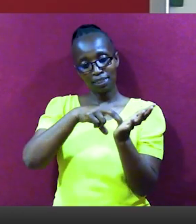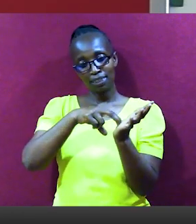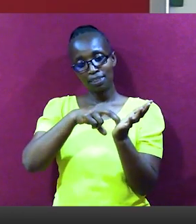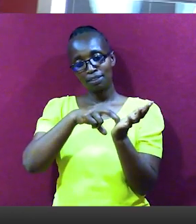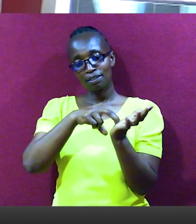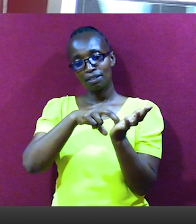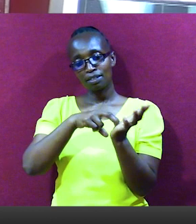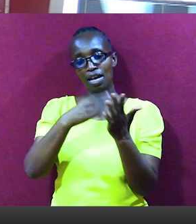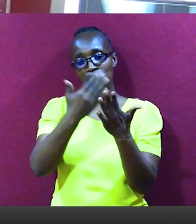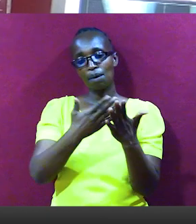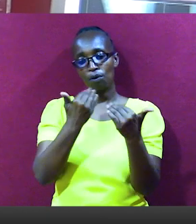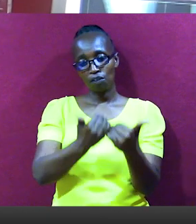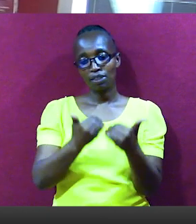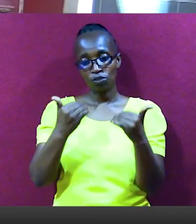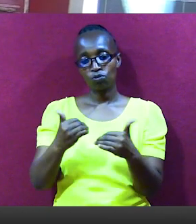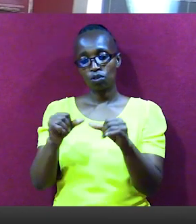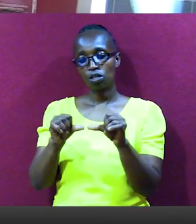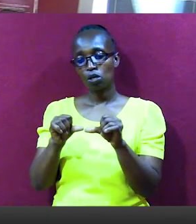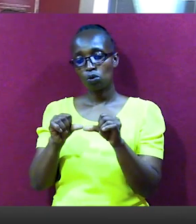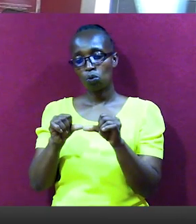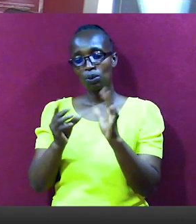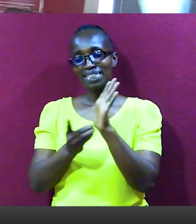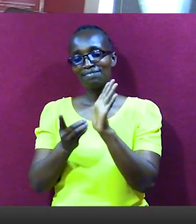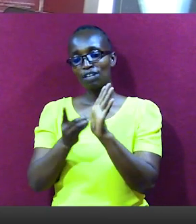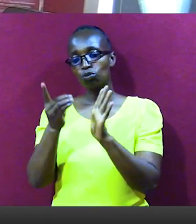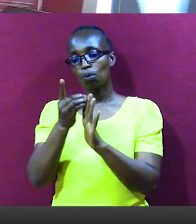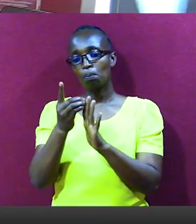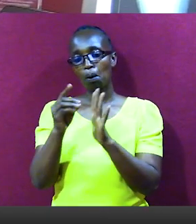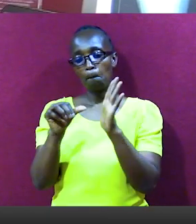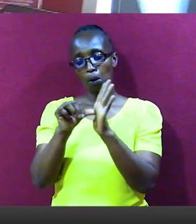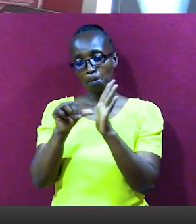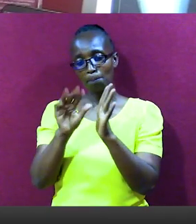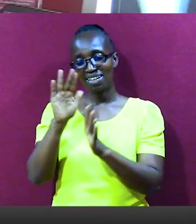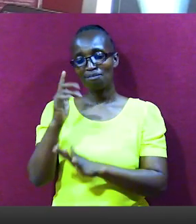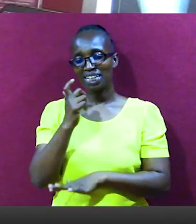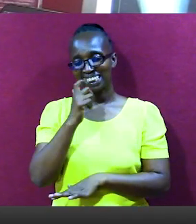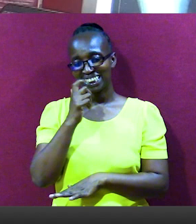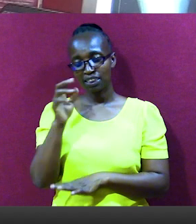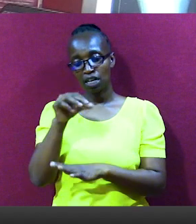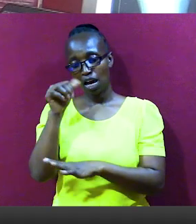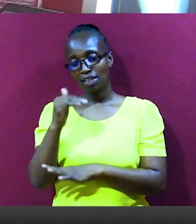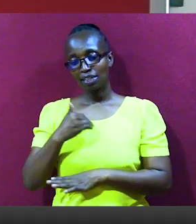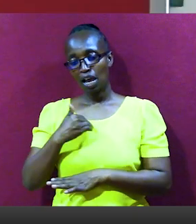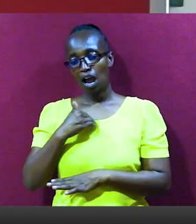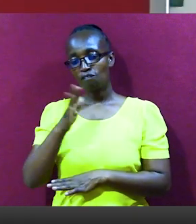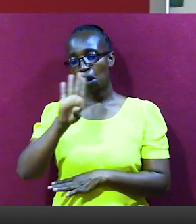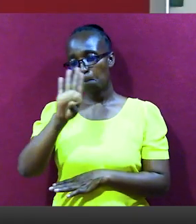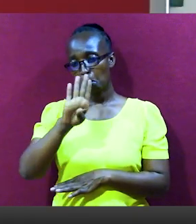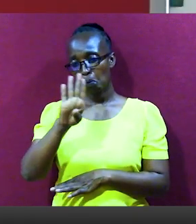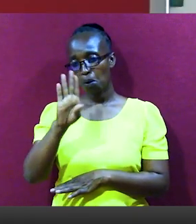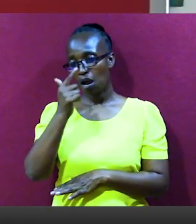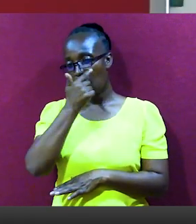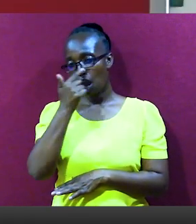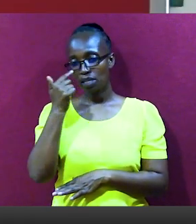for any other child they would have just stood up and wiped off the dust, for that child they break. Some of them will develop abnormal caries in